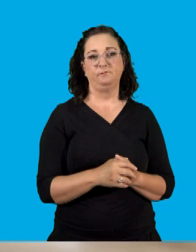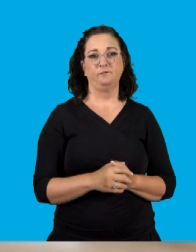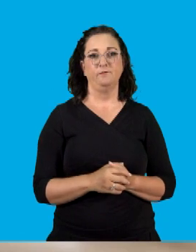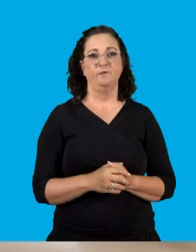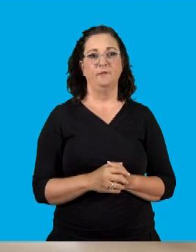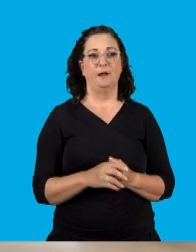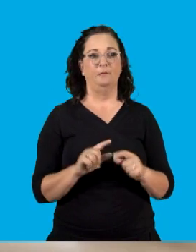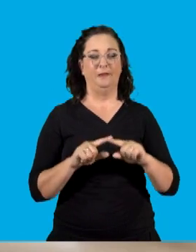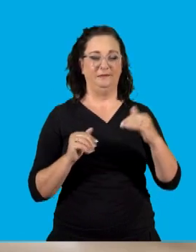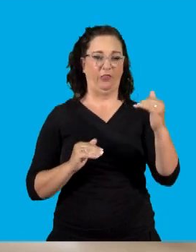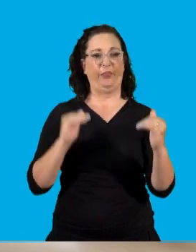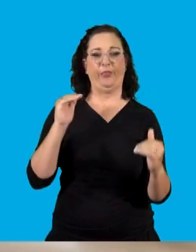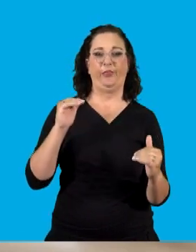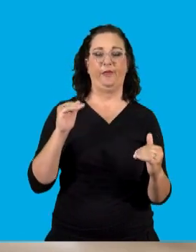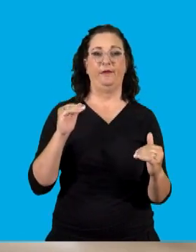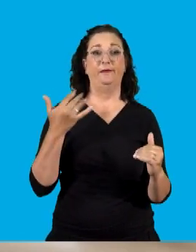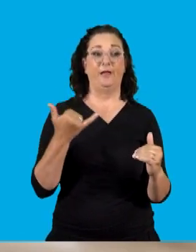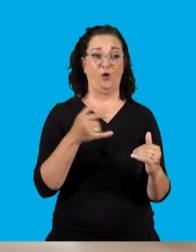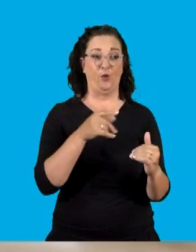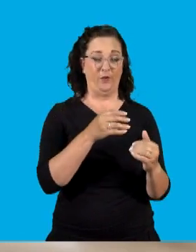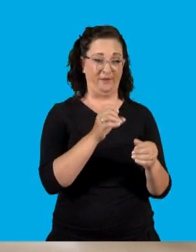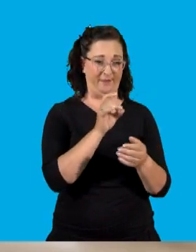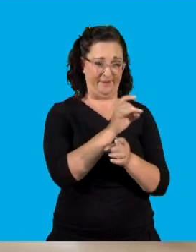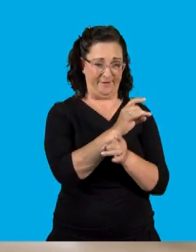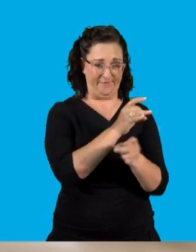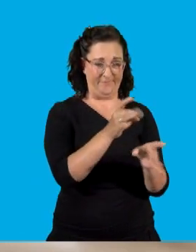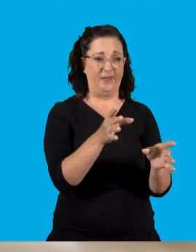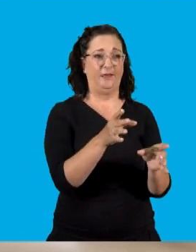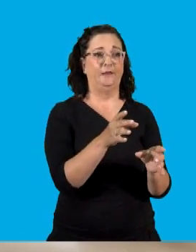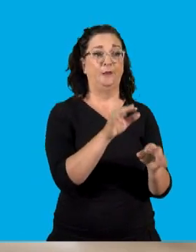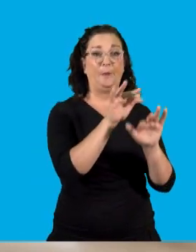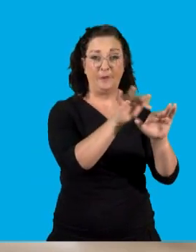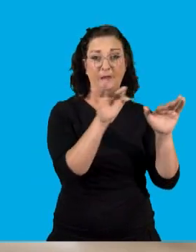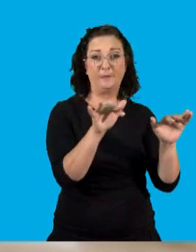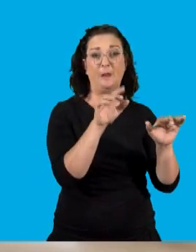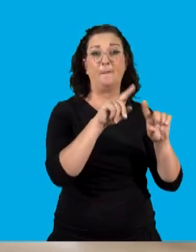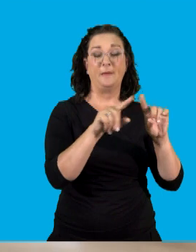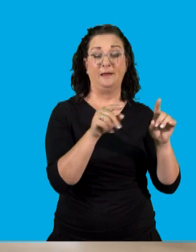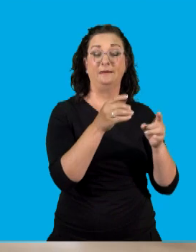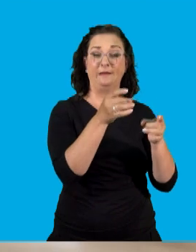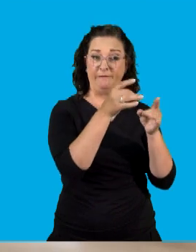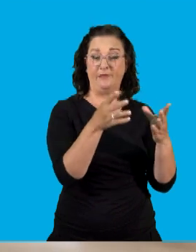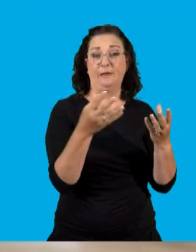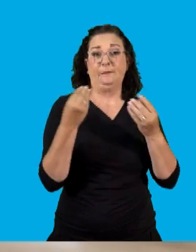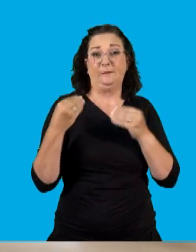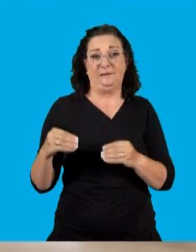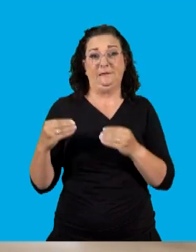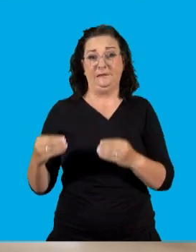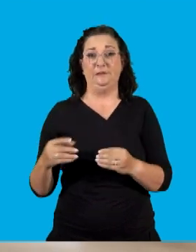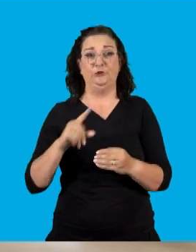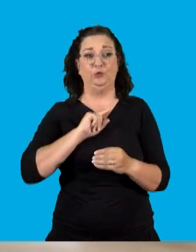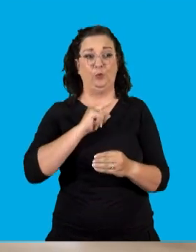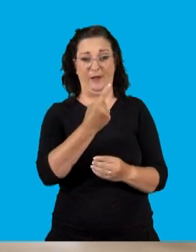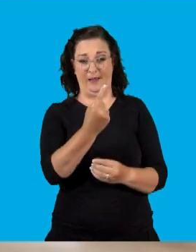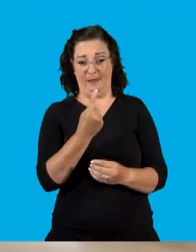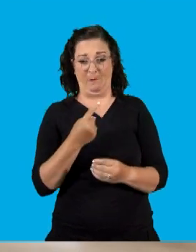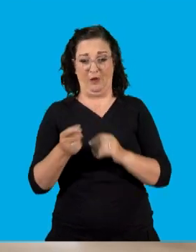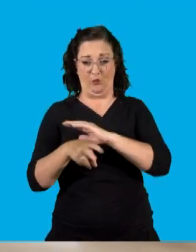and unemployment does not only affect people, but it also does affect businesses because at the end of the day, businesses are being